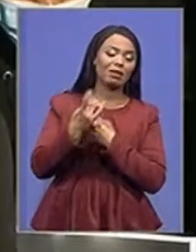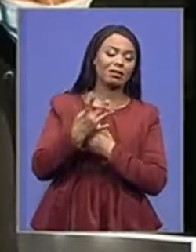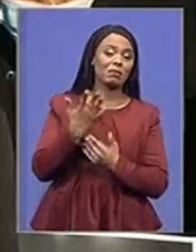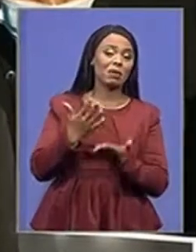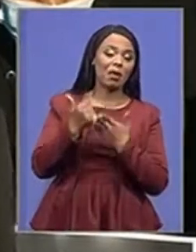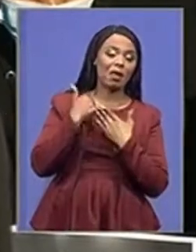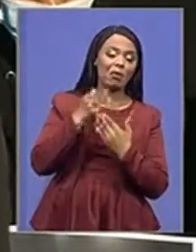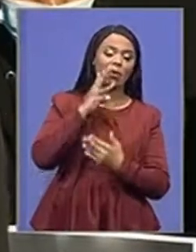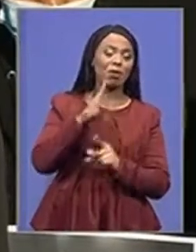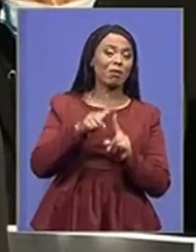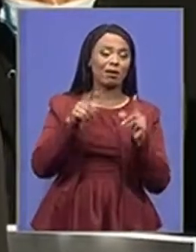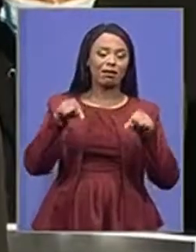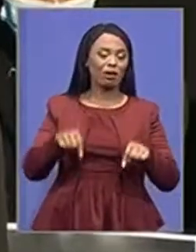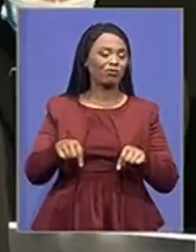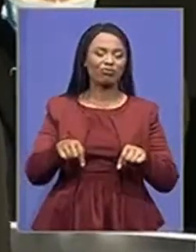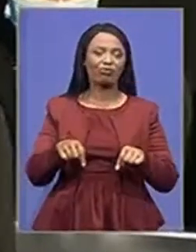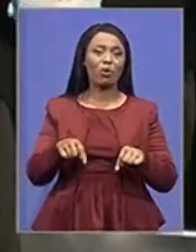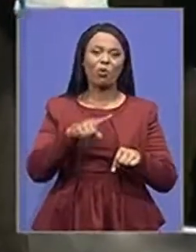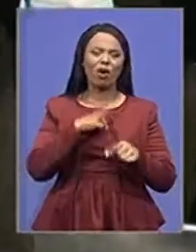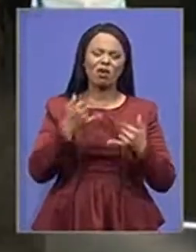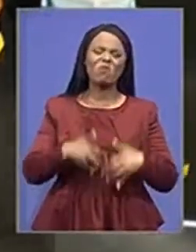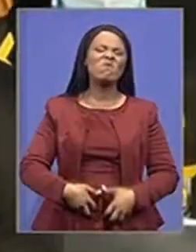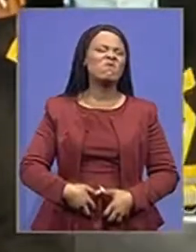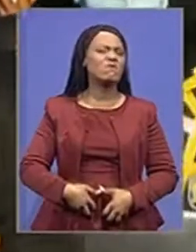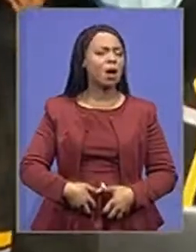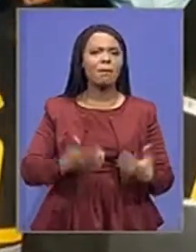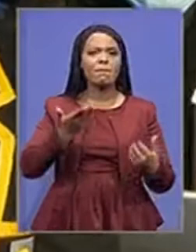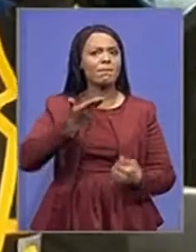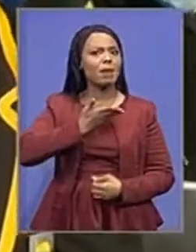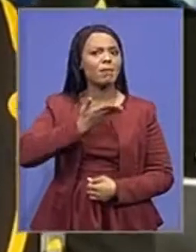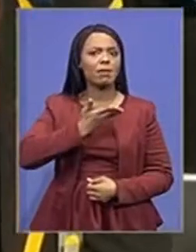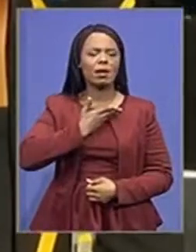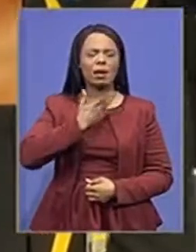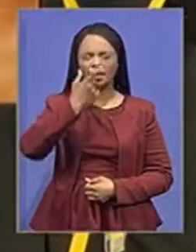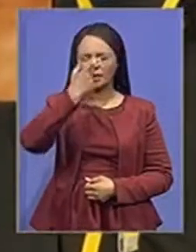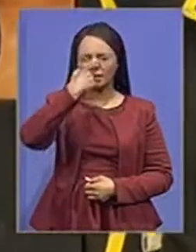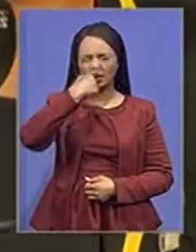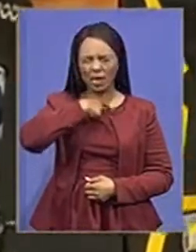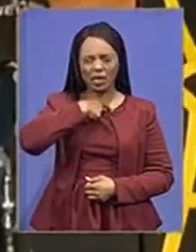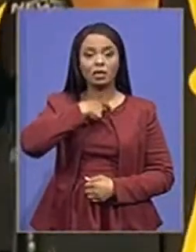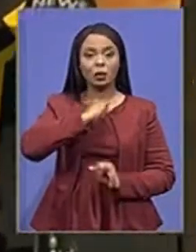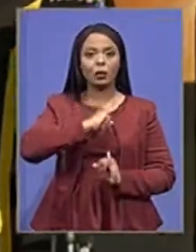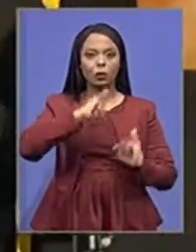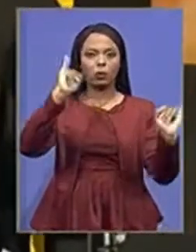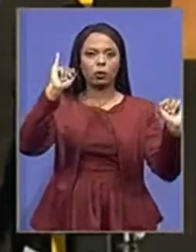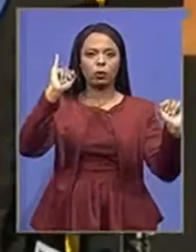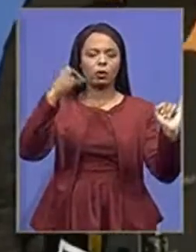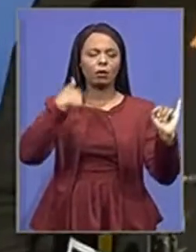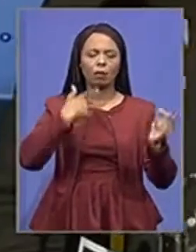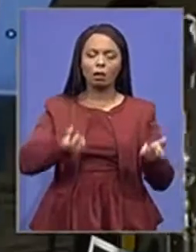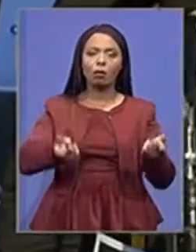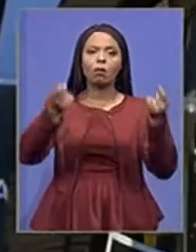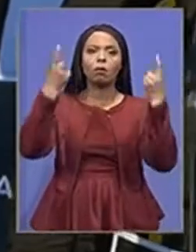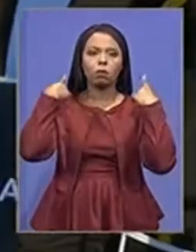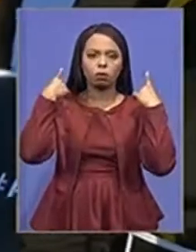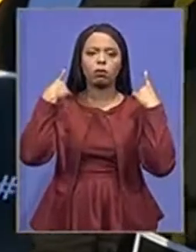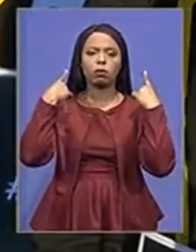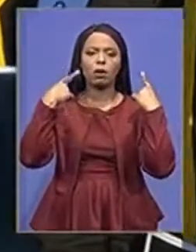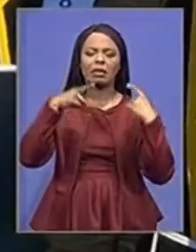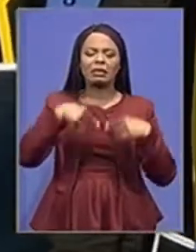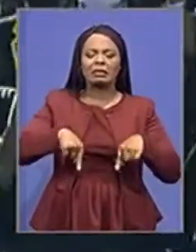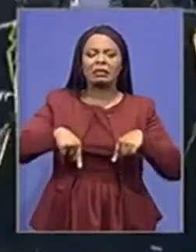will assist, but not now. Because now we are very angry, we are very sad. This whole thing doesn't make sense to us. We